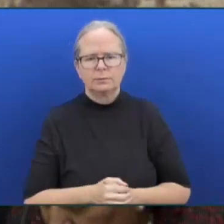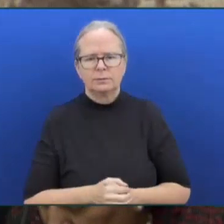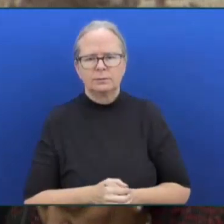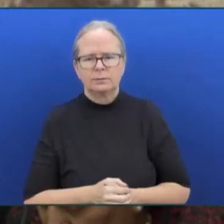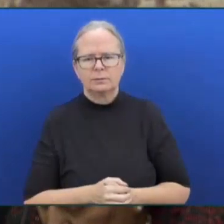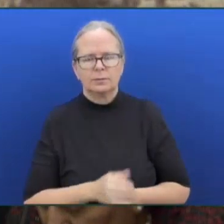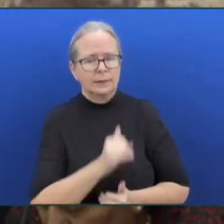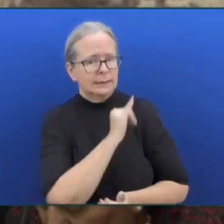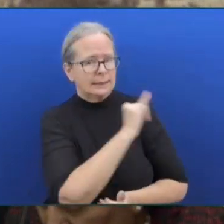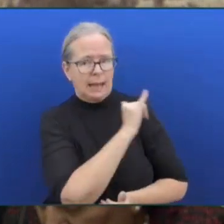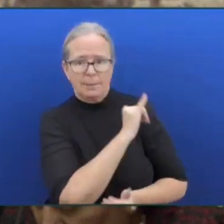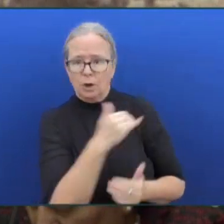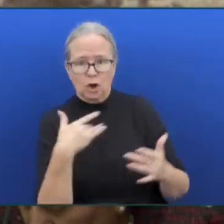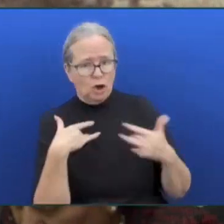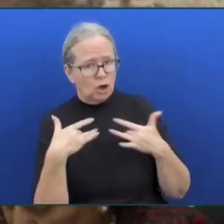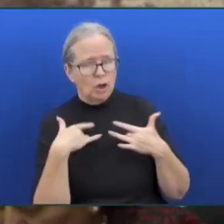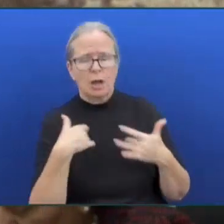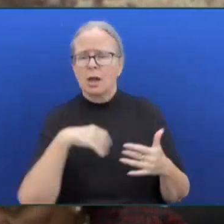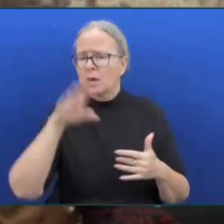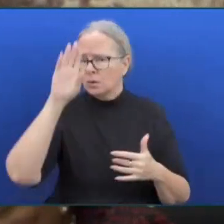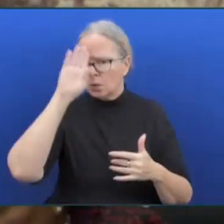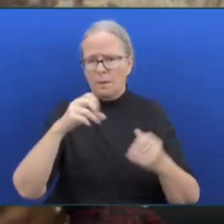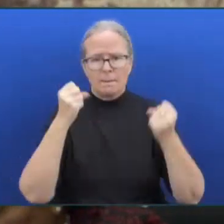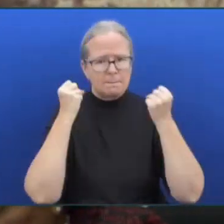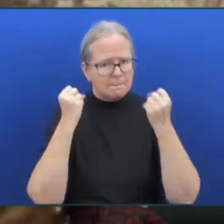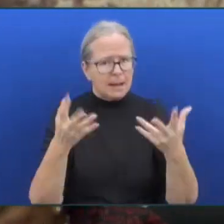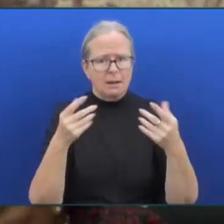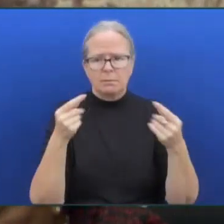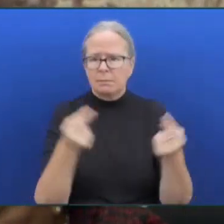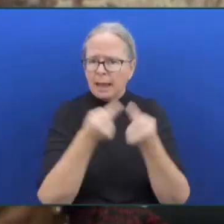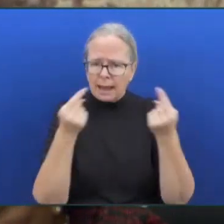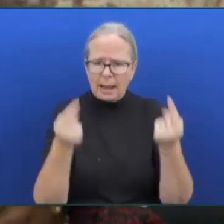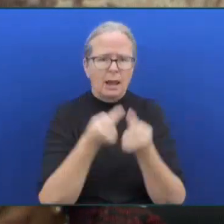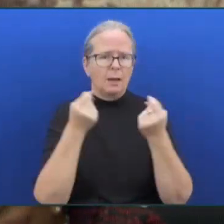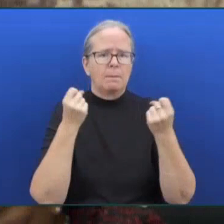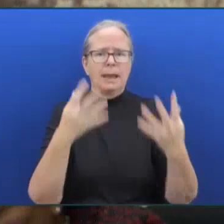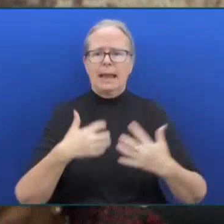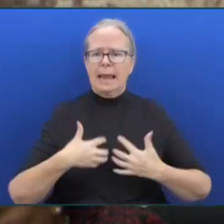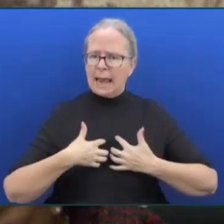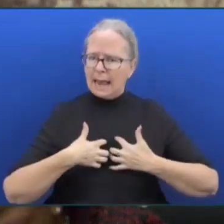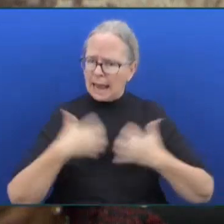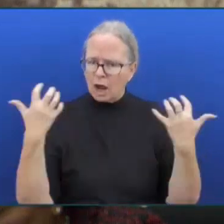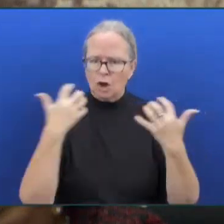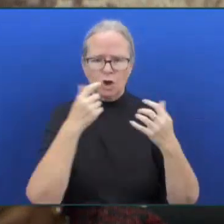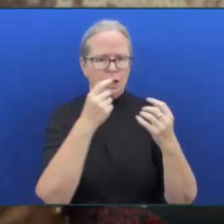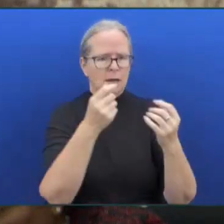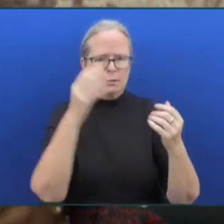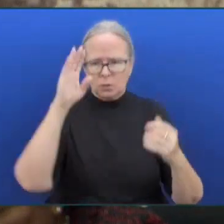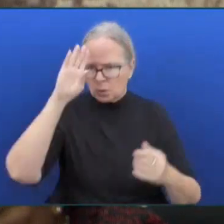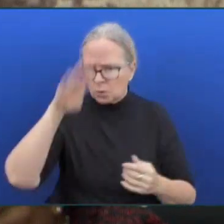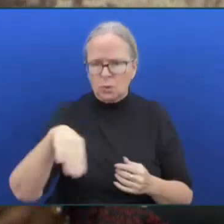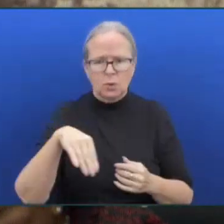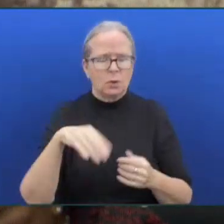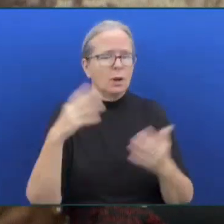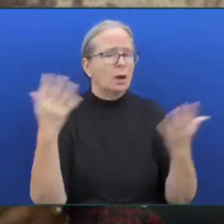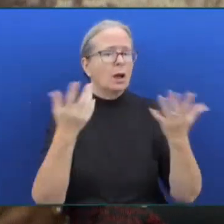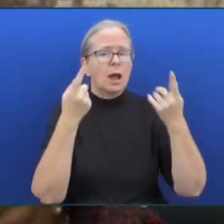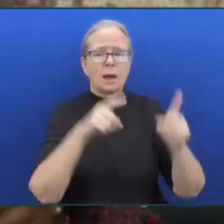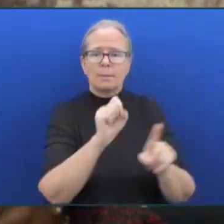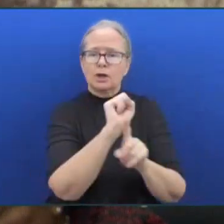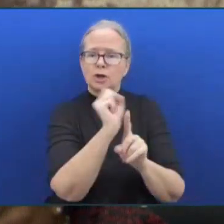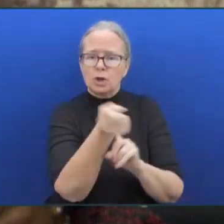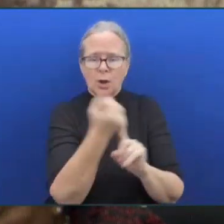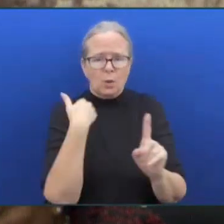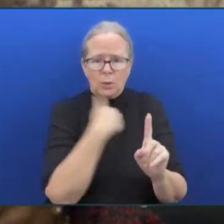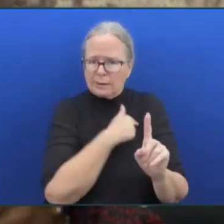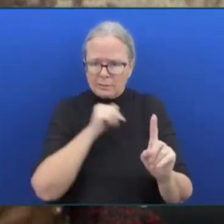lot of pain, and I absolutely understand that. What happened in this particular situation was not acceptable. I told my staff that